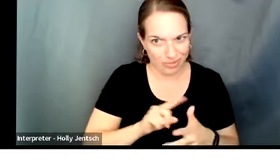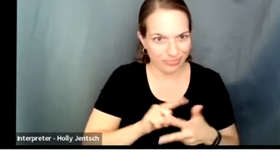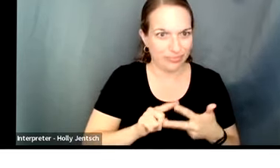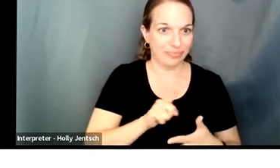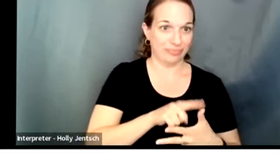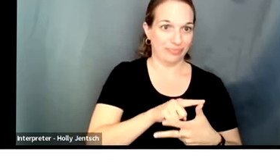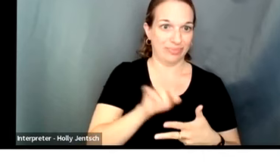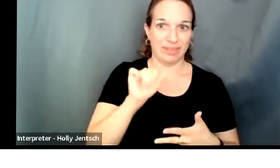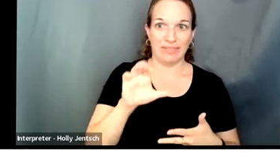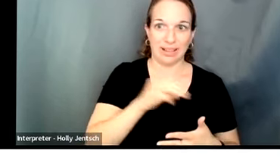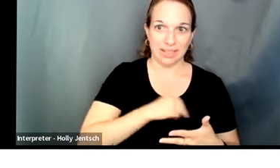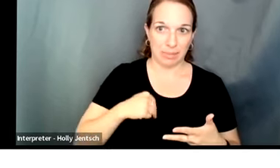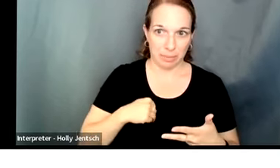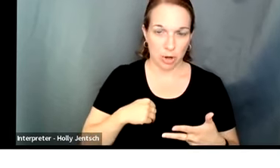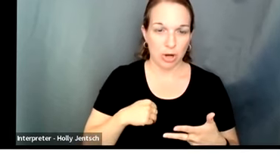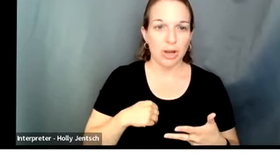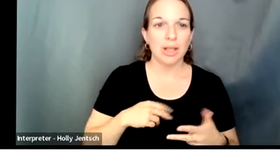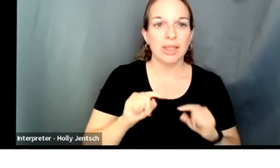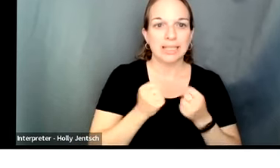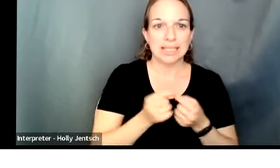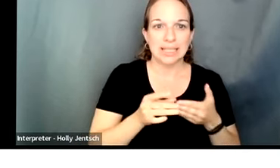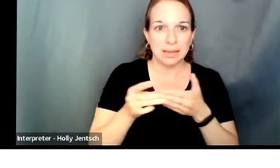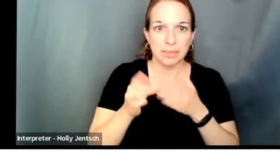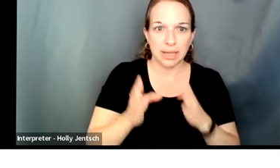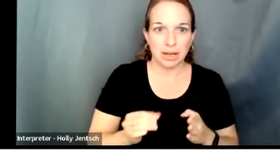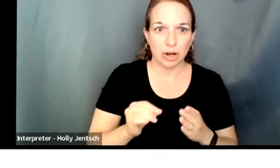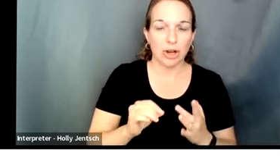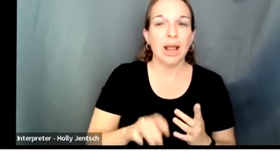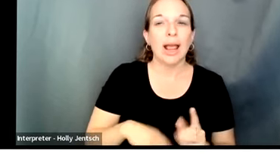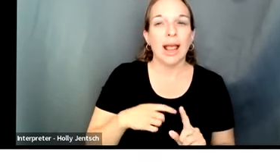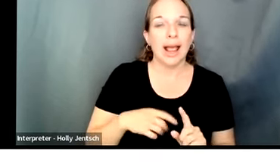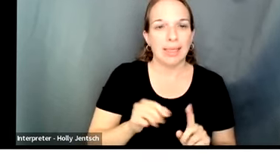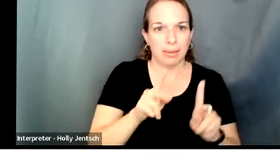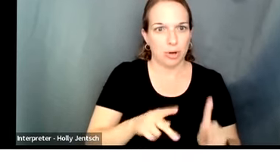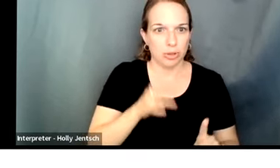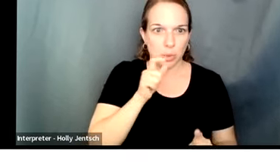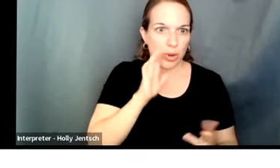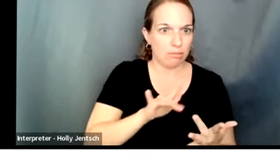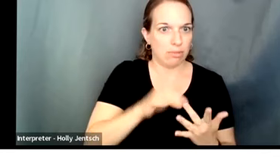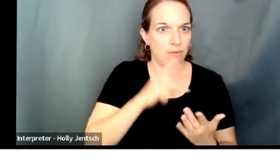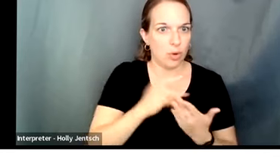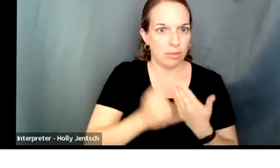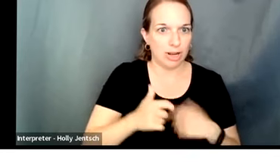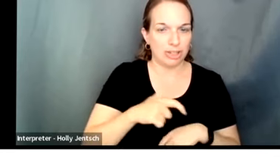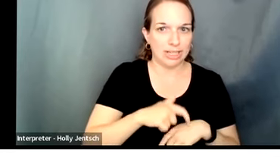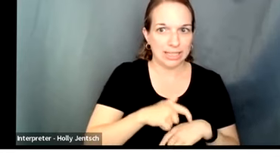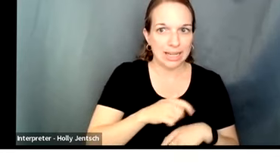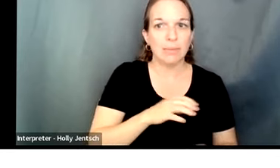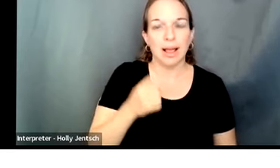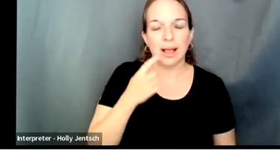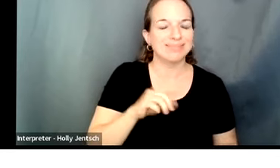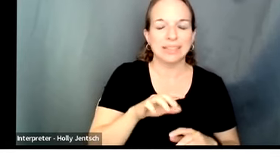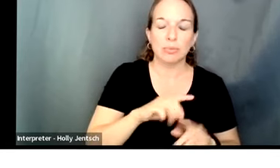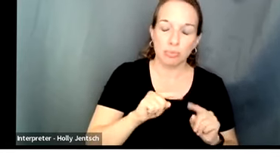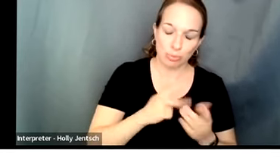faculty member who will serve as the team lead and the point of contact for that project team and the point of contact for your BILT coach. And